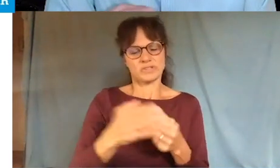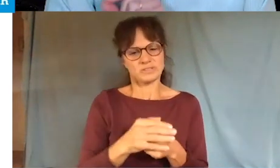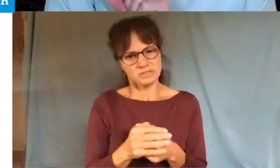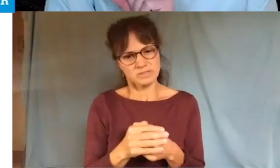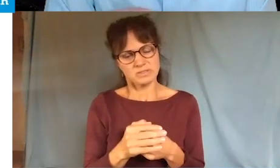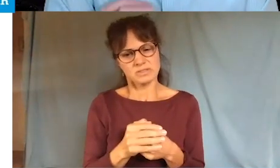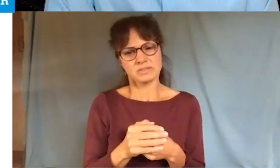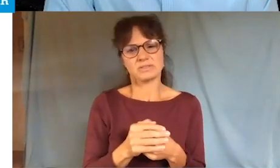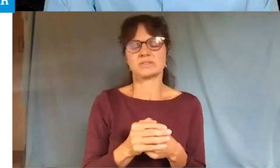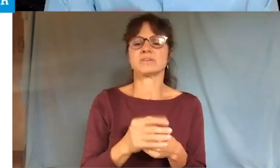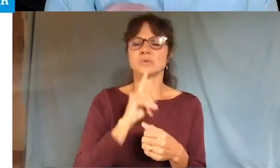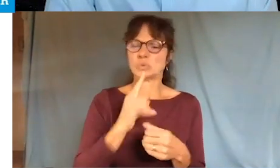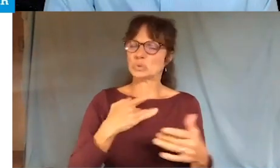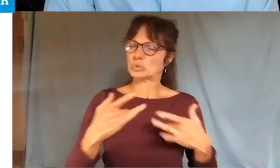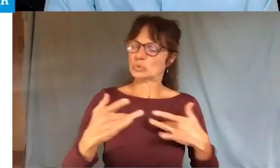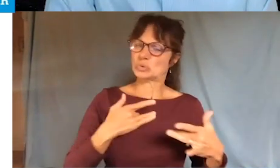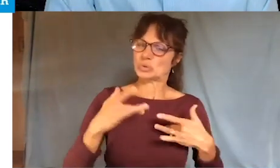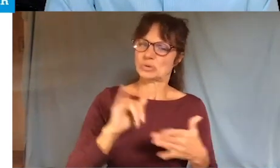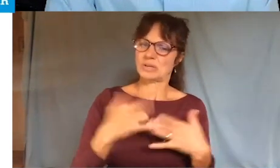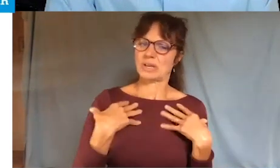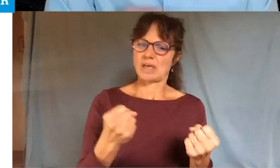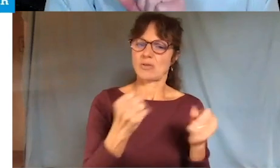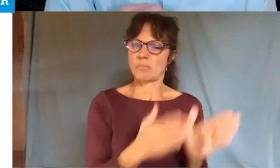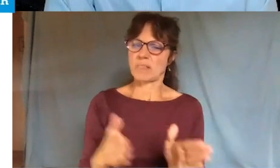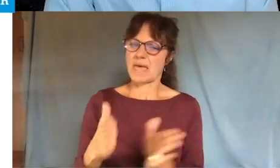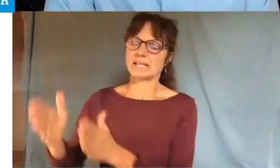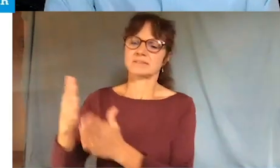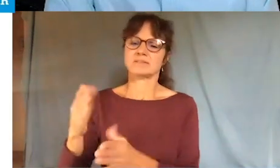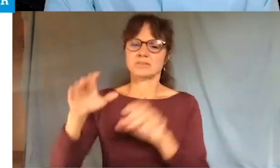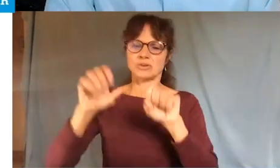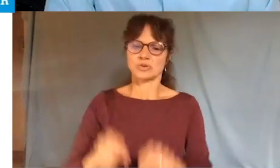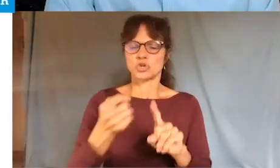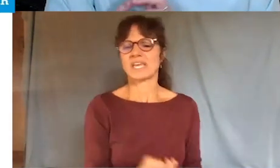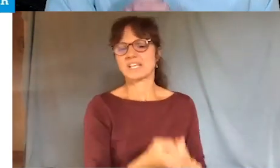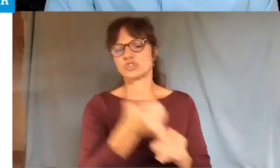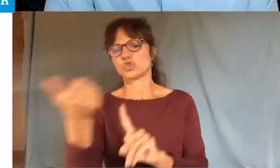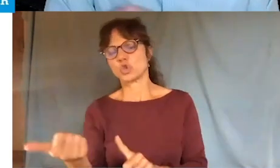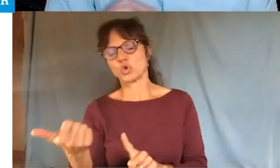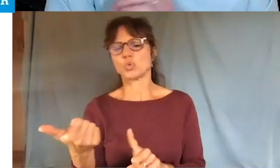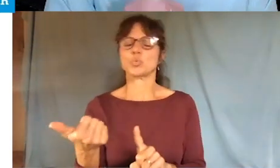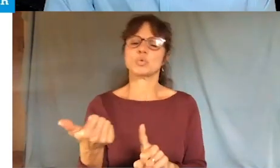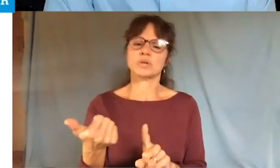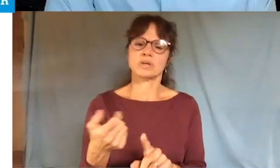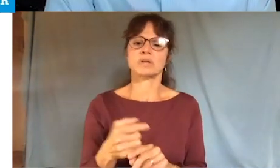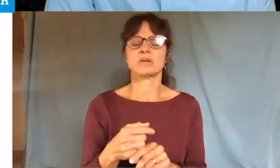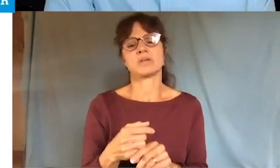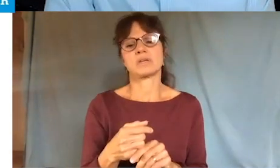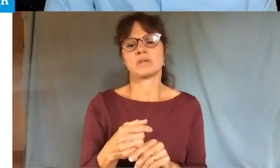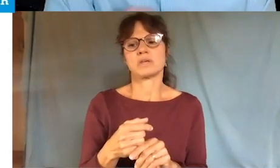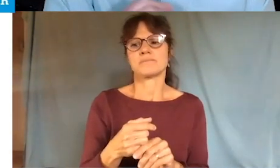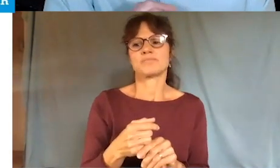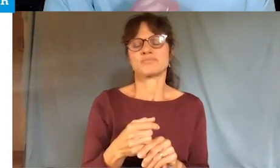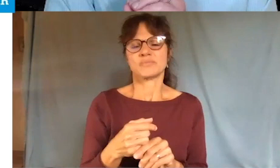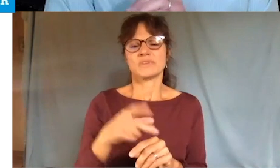there's some real concern that health plans could exclude the